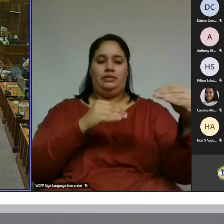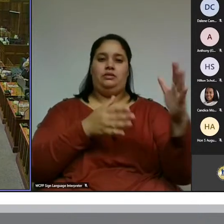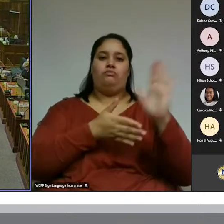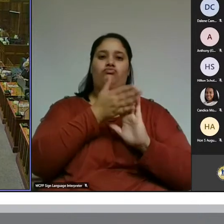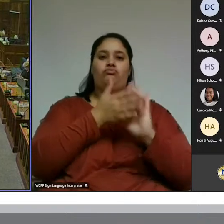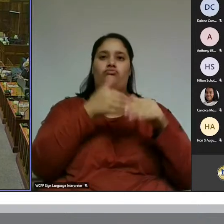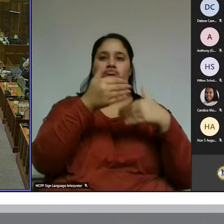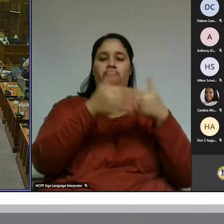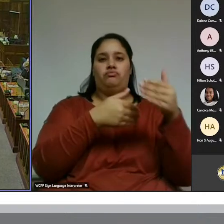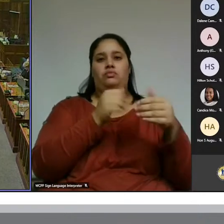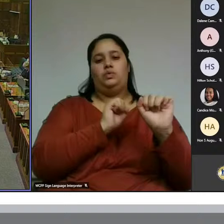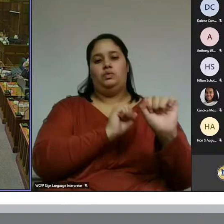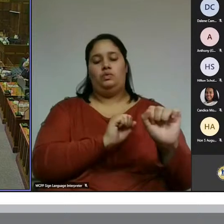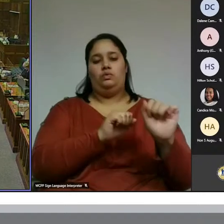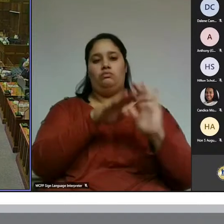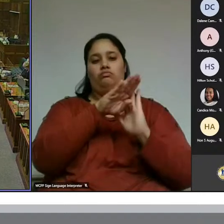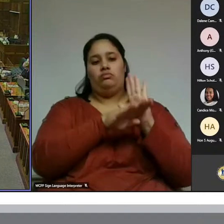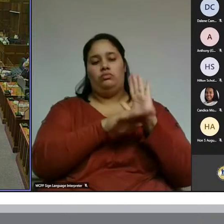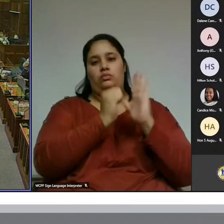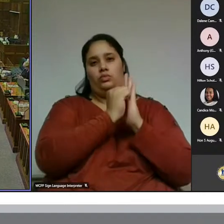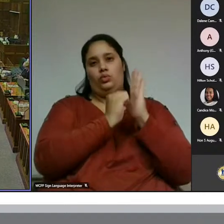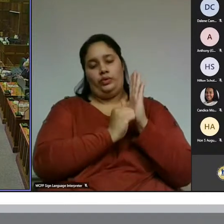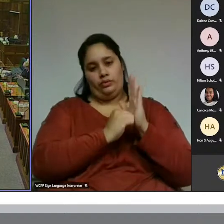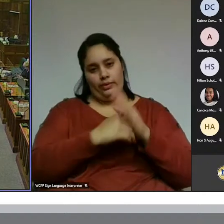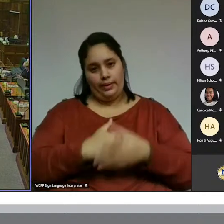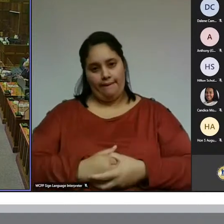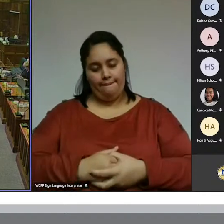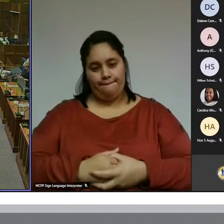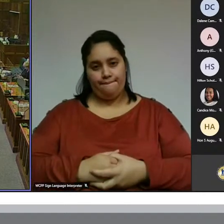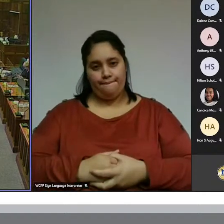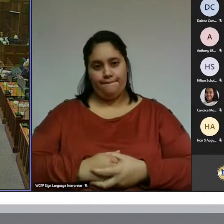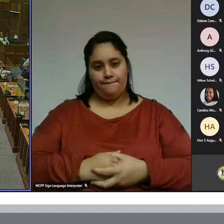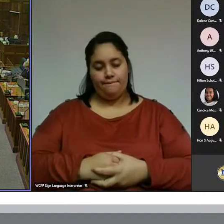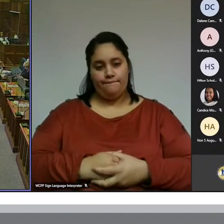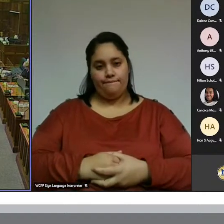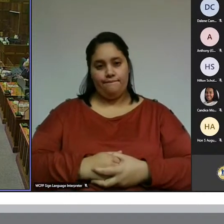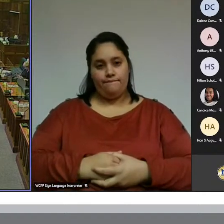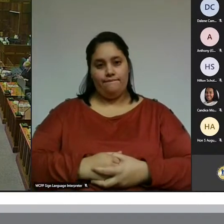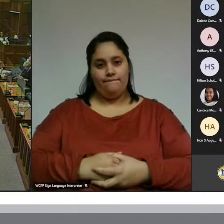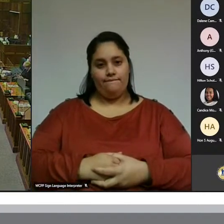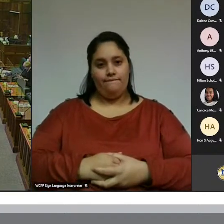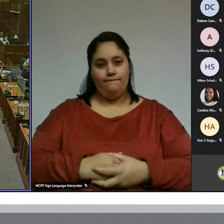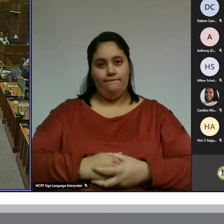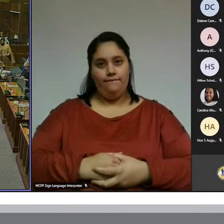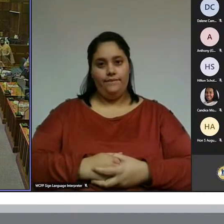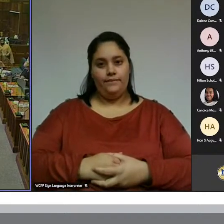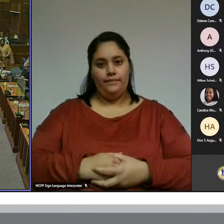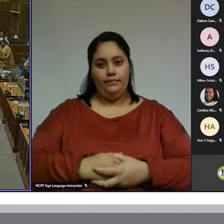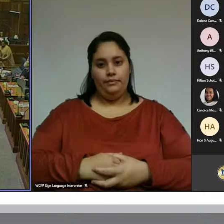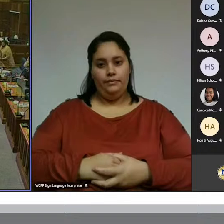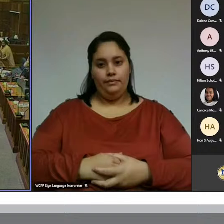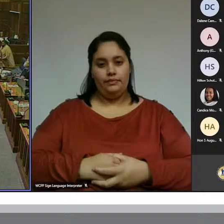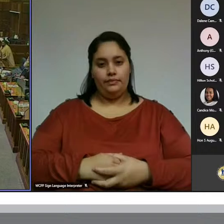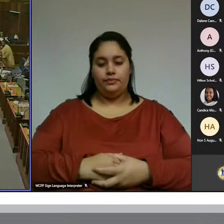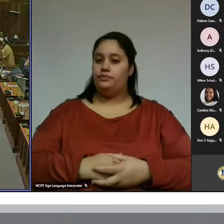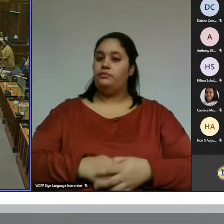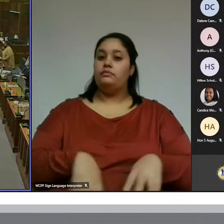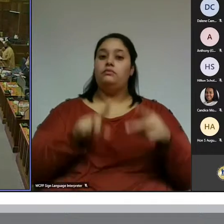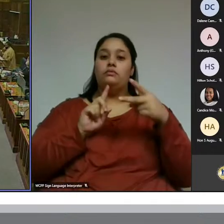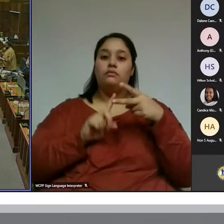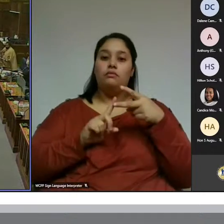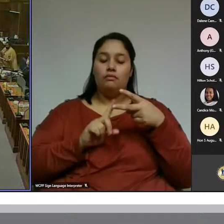the agenda. And also, two, that